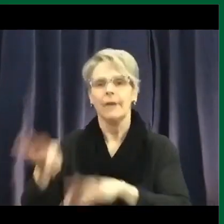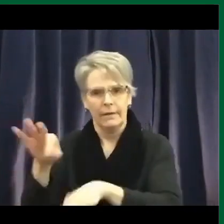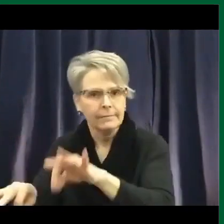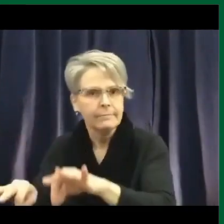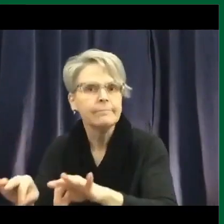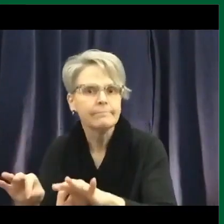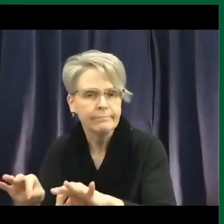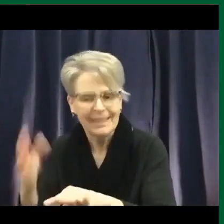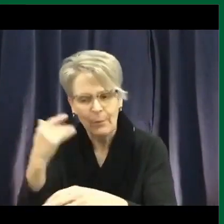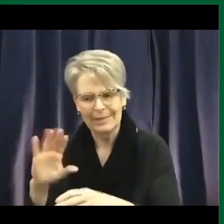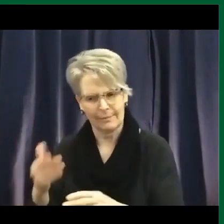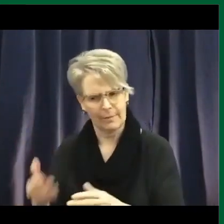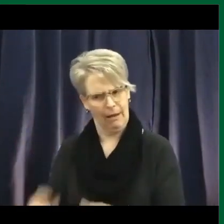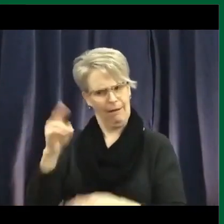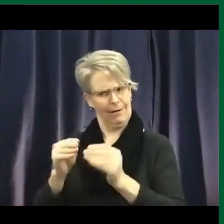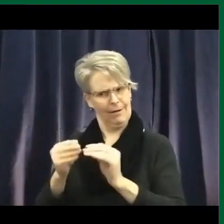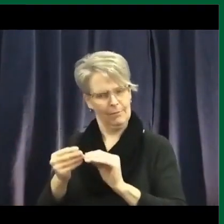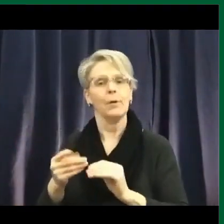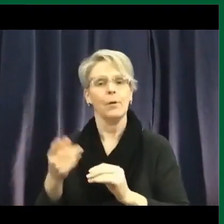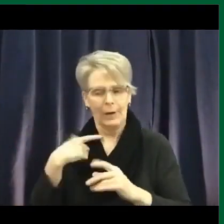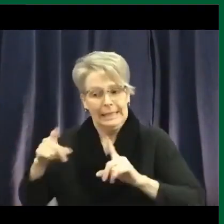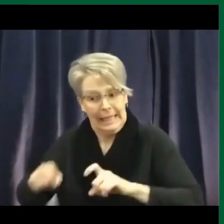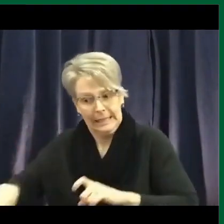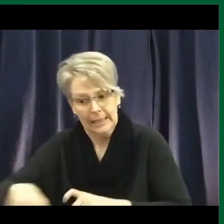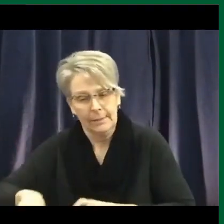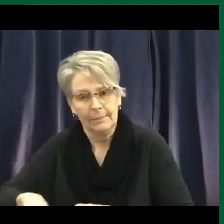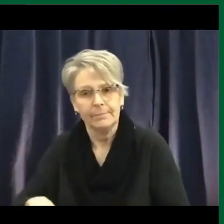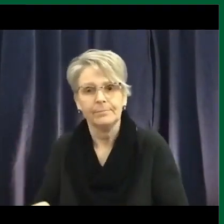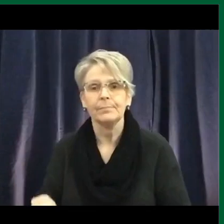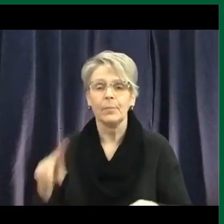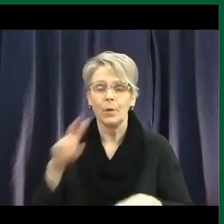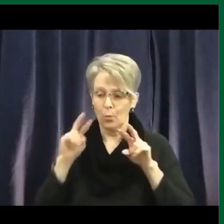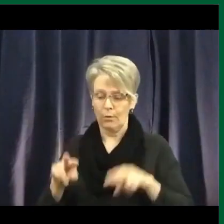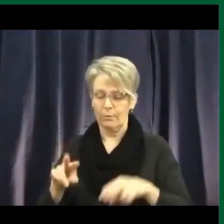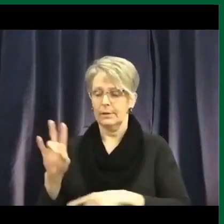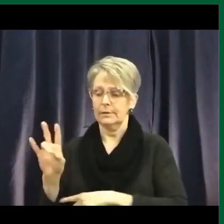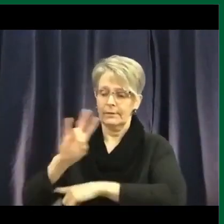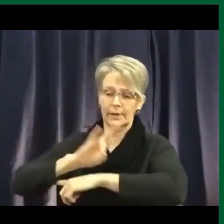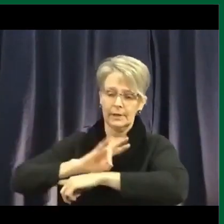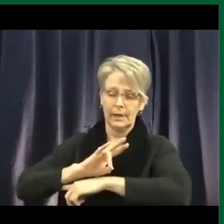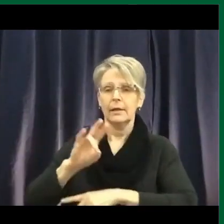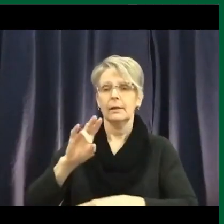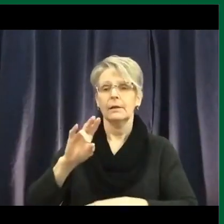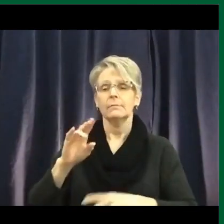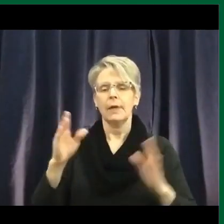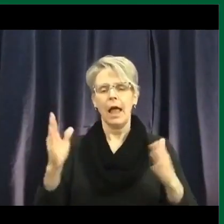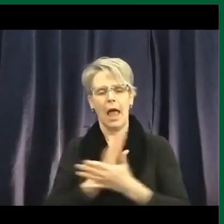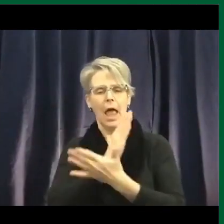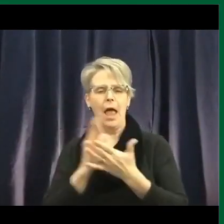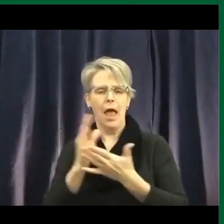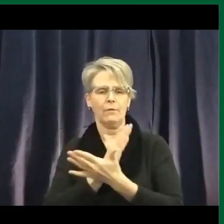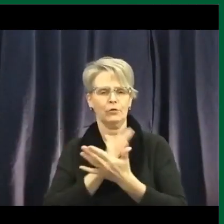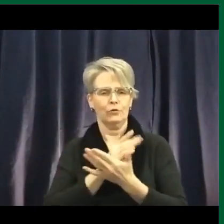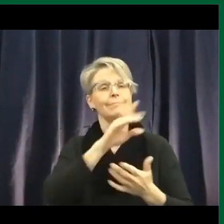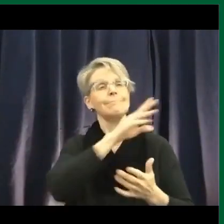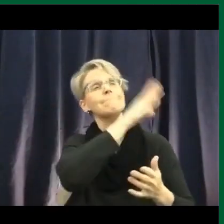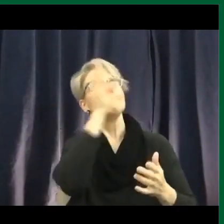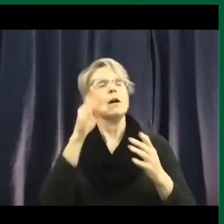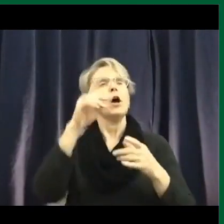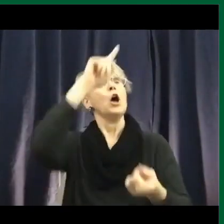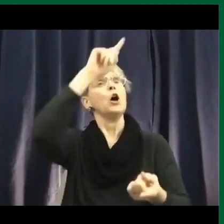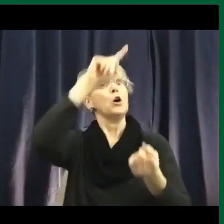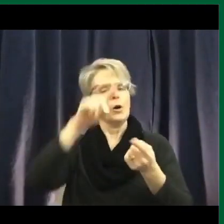we monitor the over 7-day case average coming down, but not coming down in Regina. We monitor